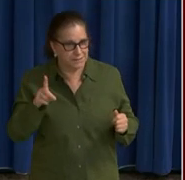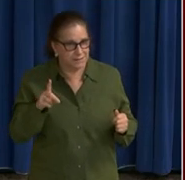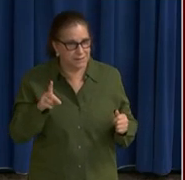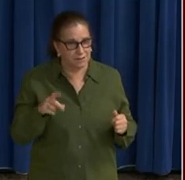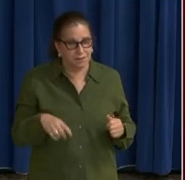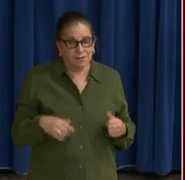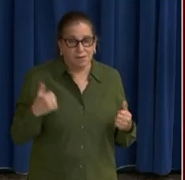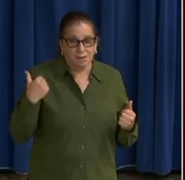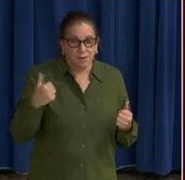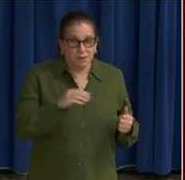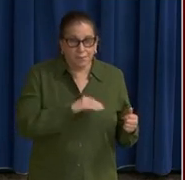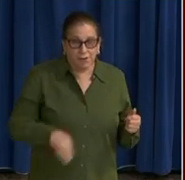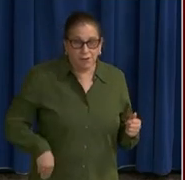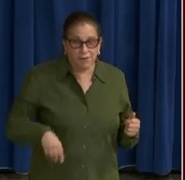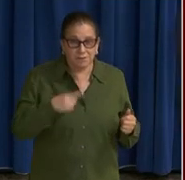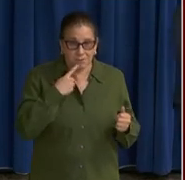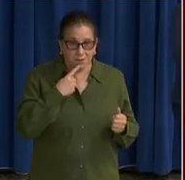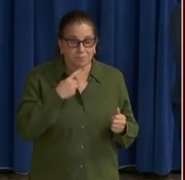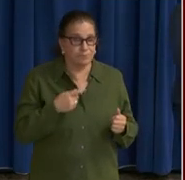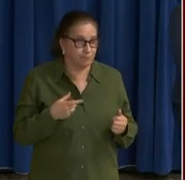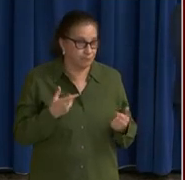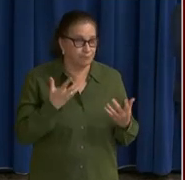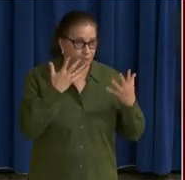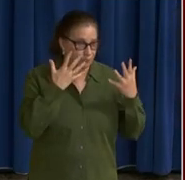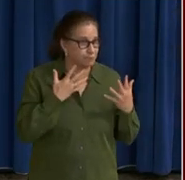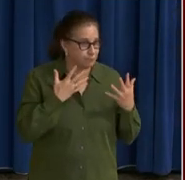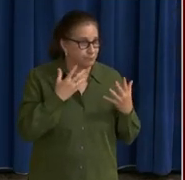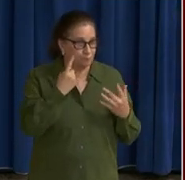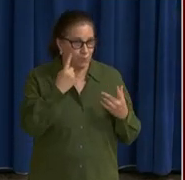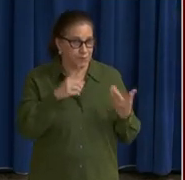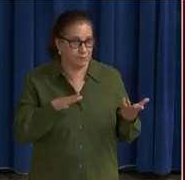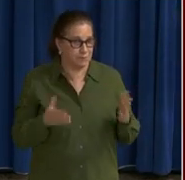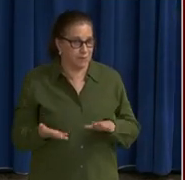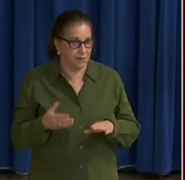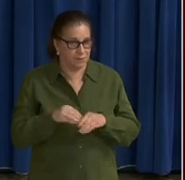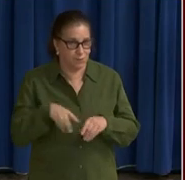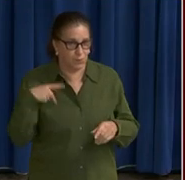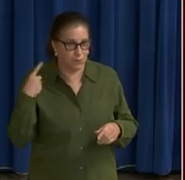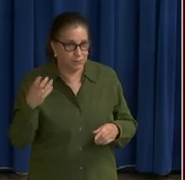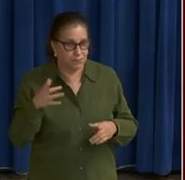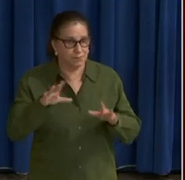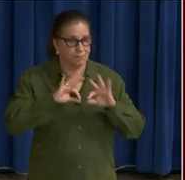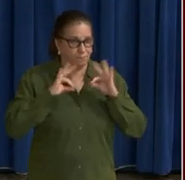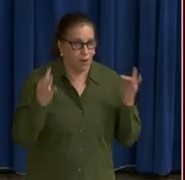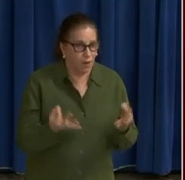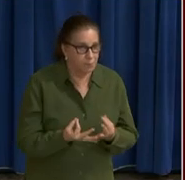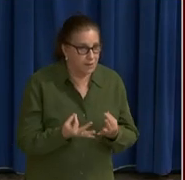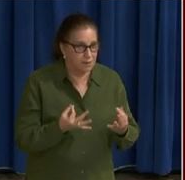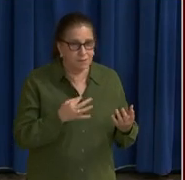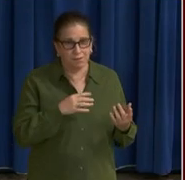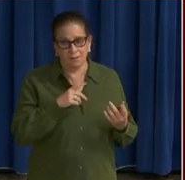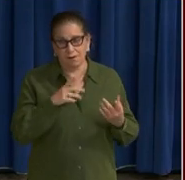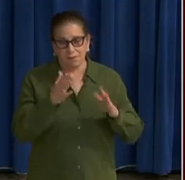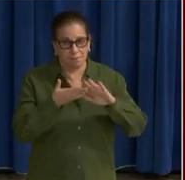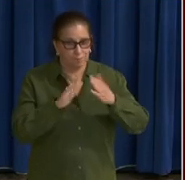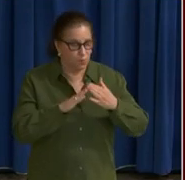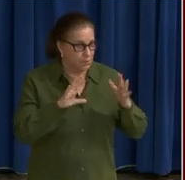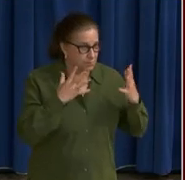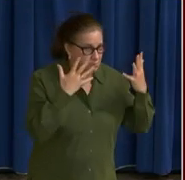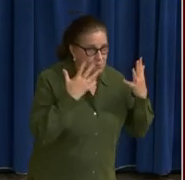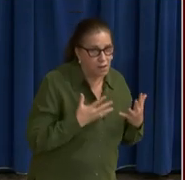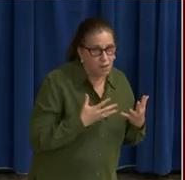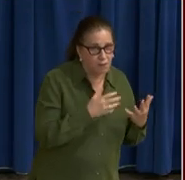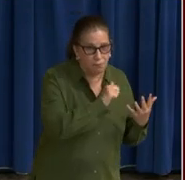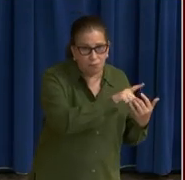District of Columbia is tragic for a family and a community. To the Kay family, I offer my heartfelt condolences for